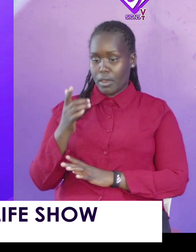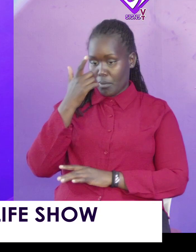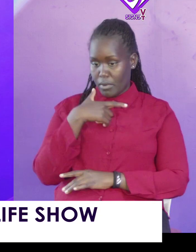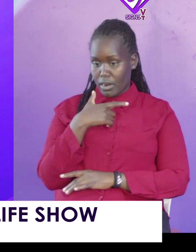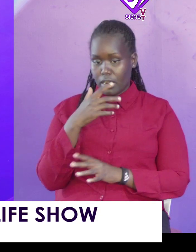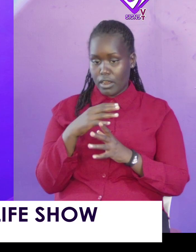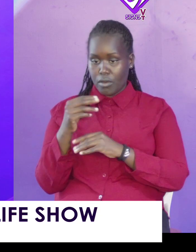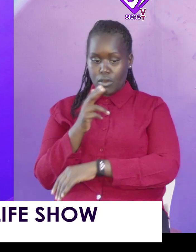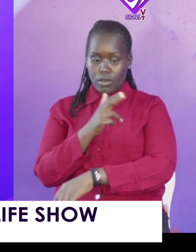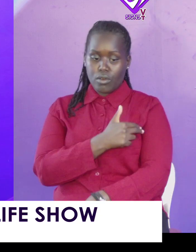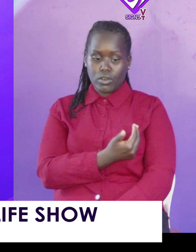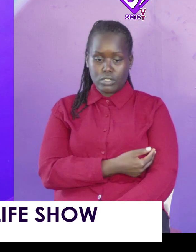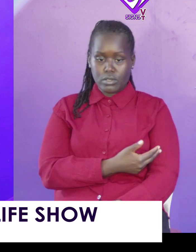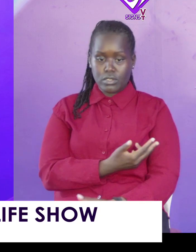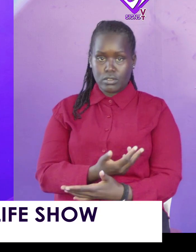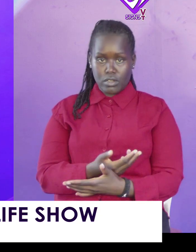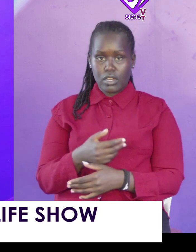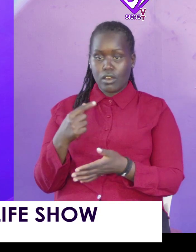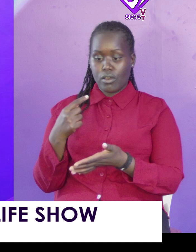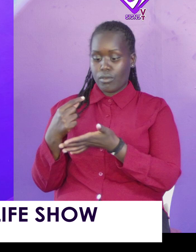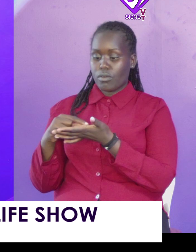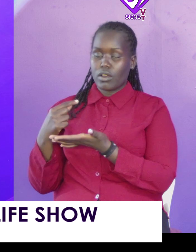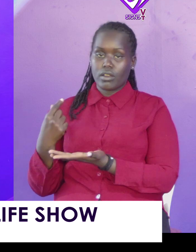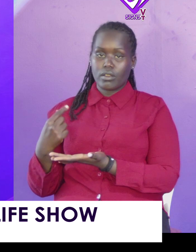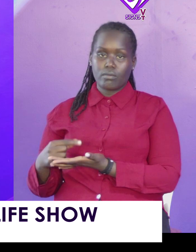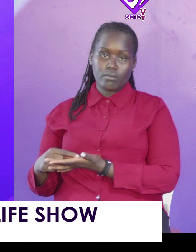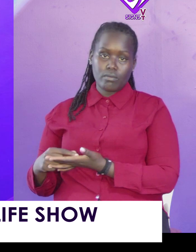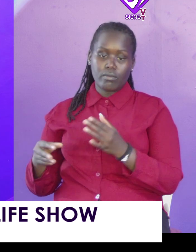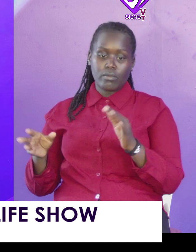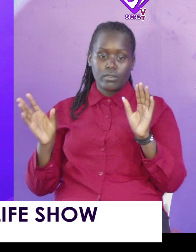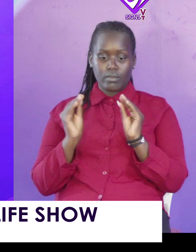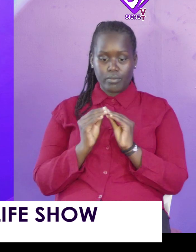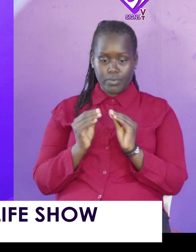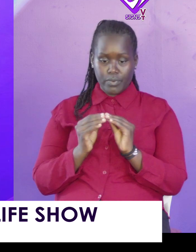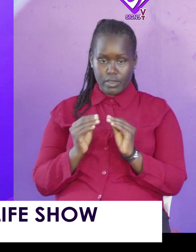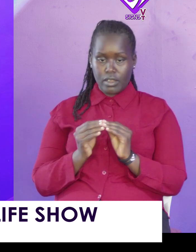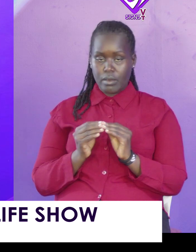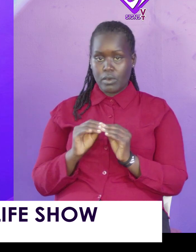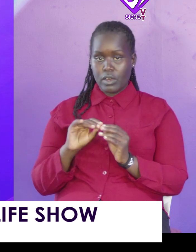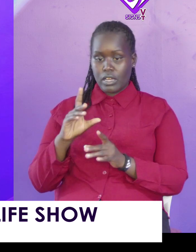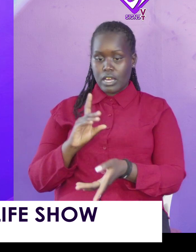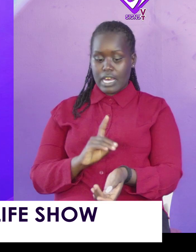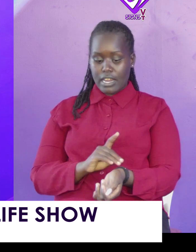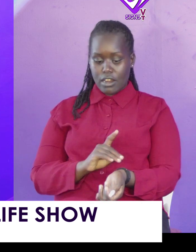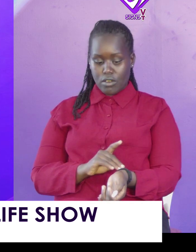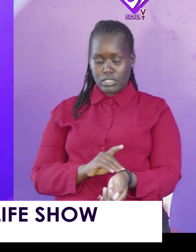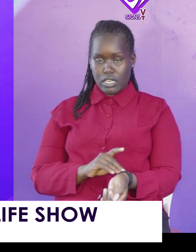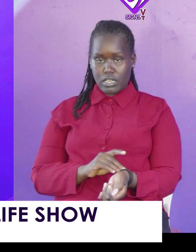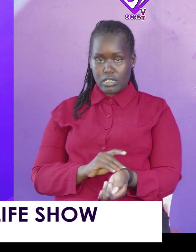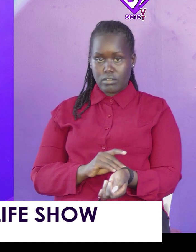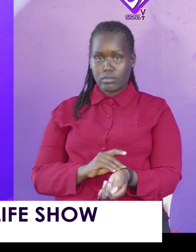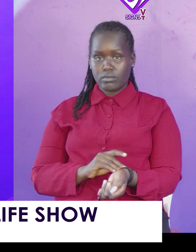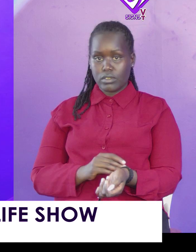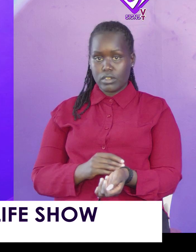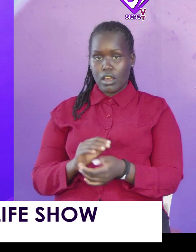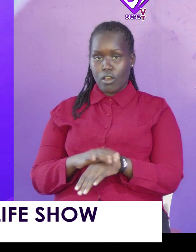to a hospital in Tororo, Uganda, and met a German doctor. Tororo, Uganda is a very good eye